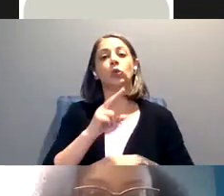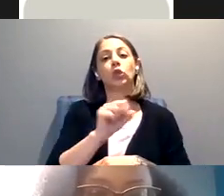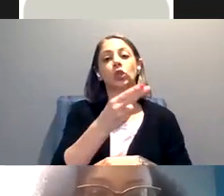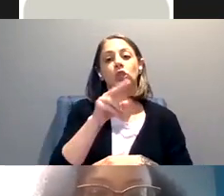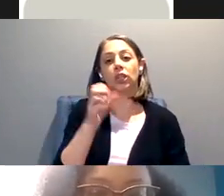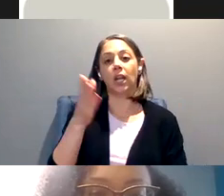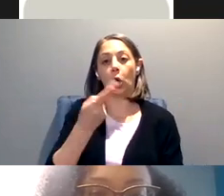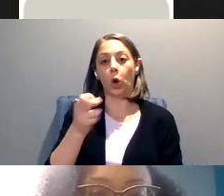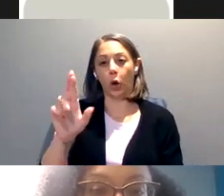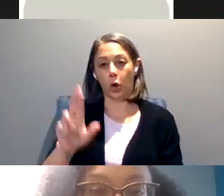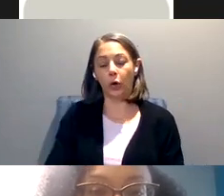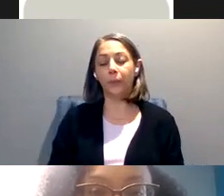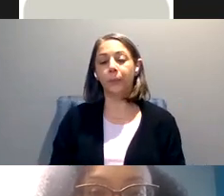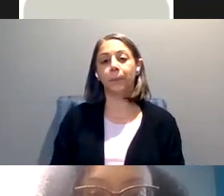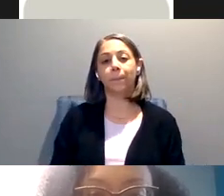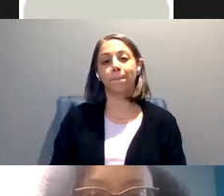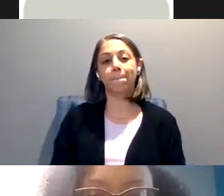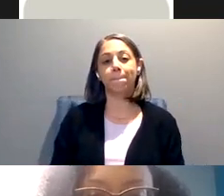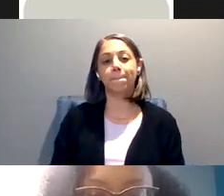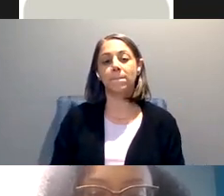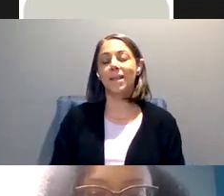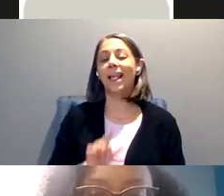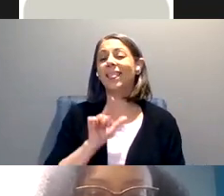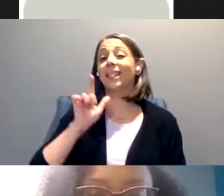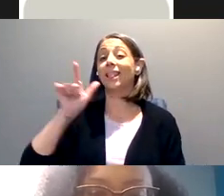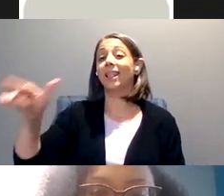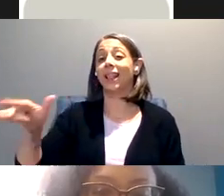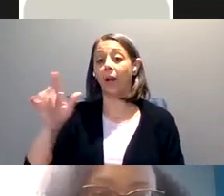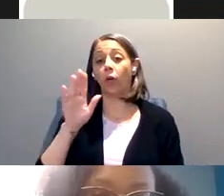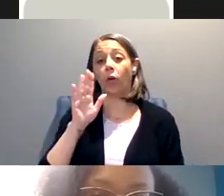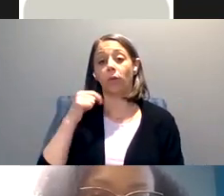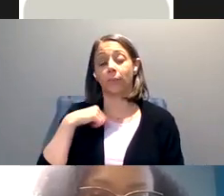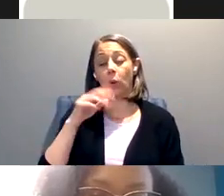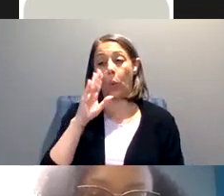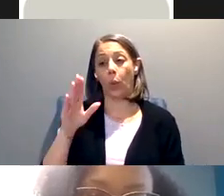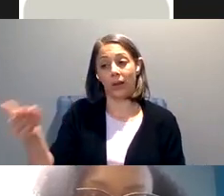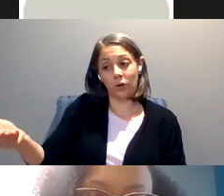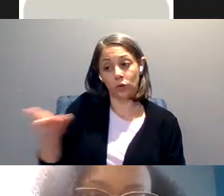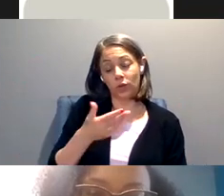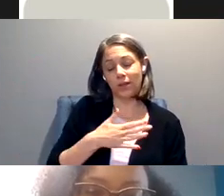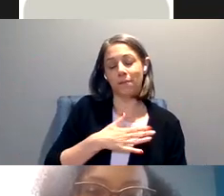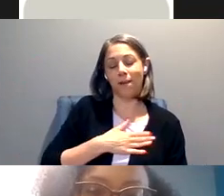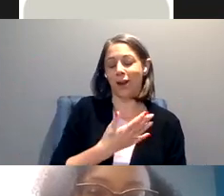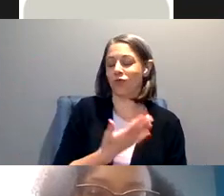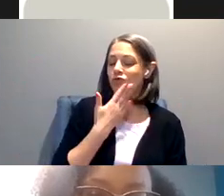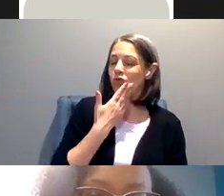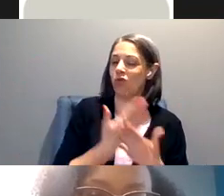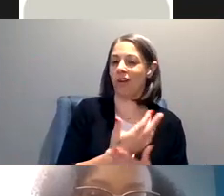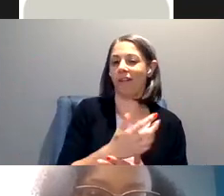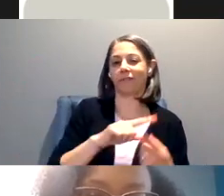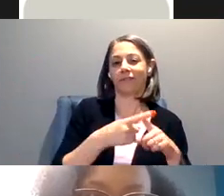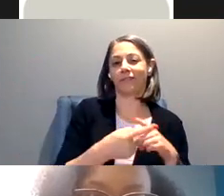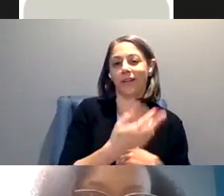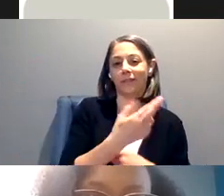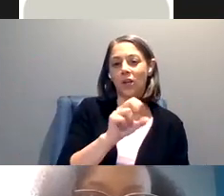pronouns. Later on in the conversation, I'm going to introduce you all to a good friend of mine, Susan Rosette,